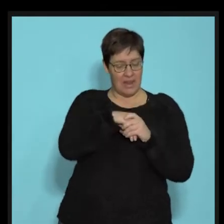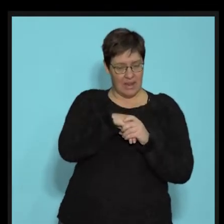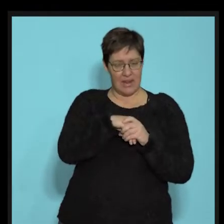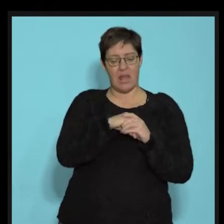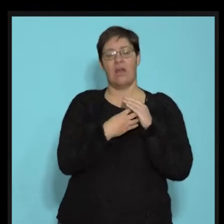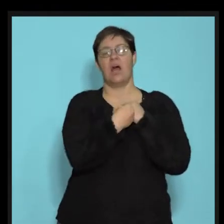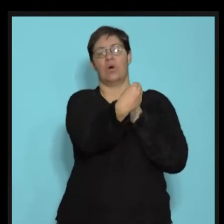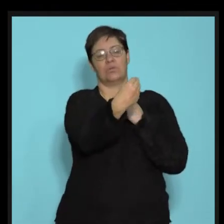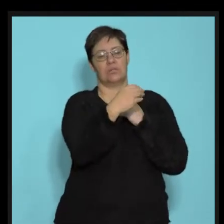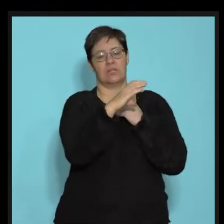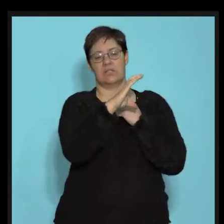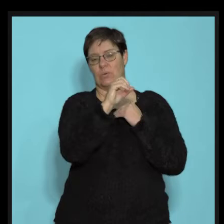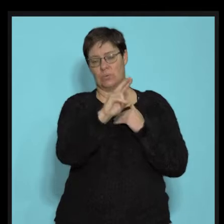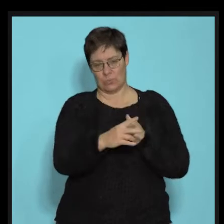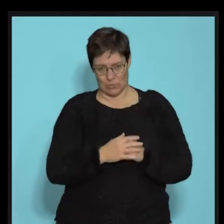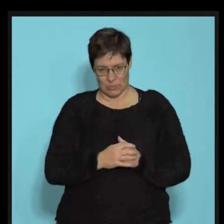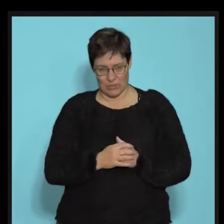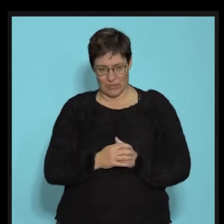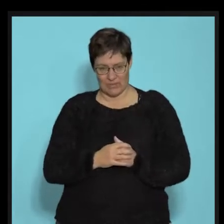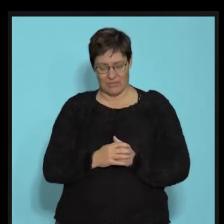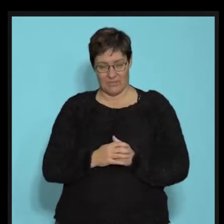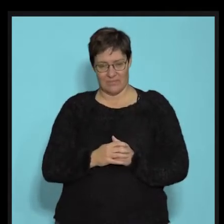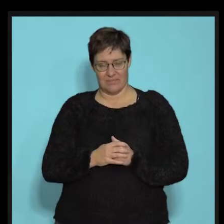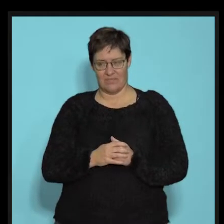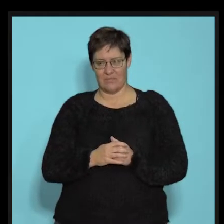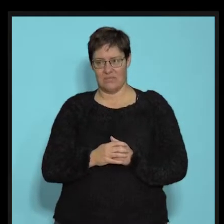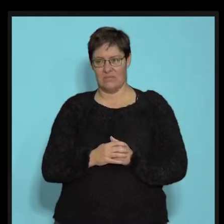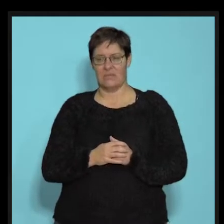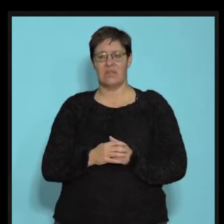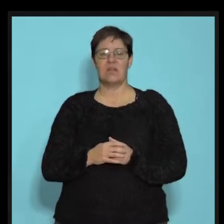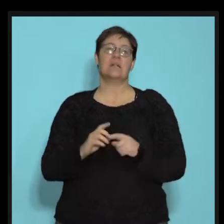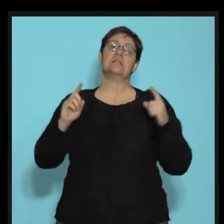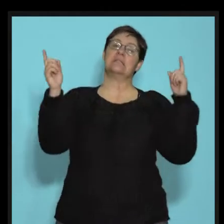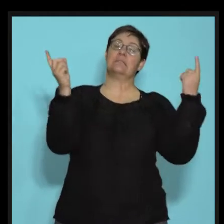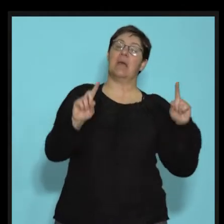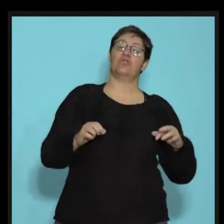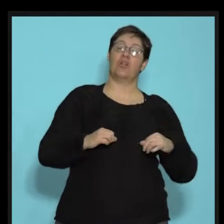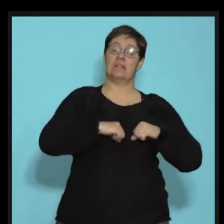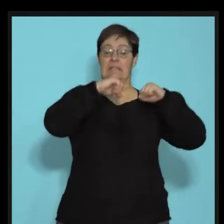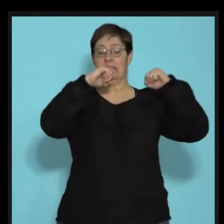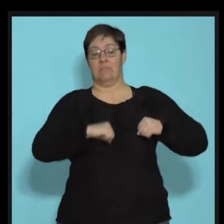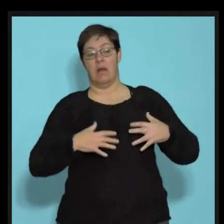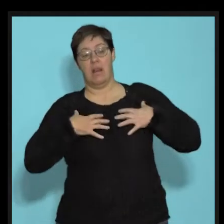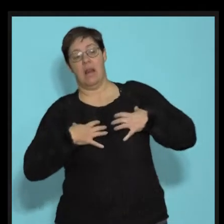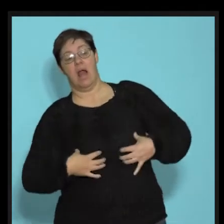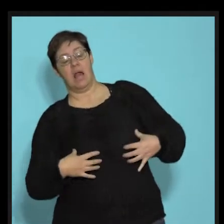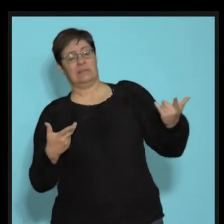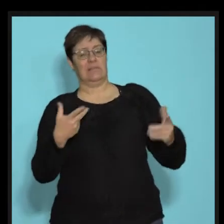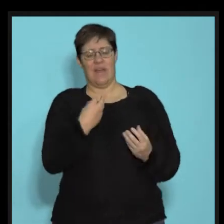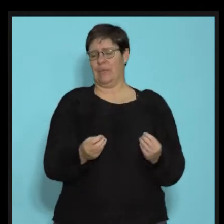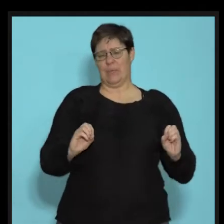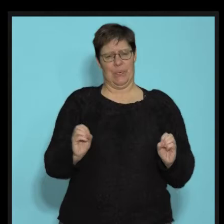carbon dioxide goes out. They don't have any, special organs in which they